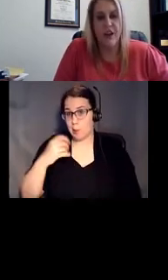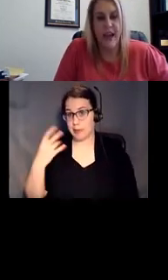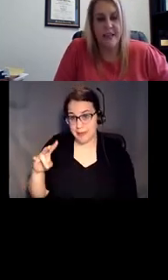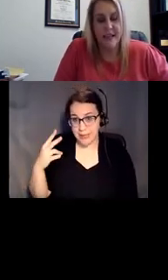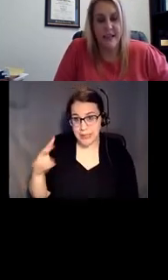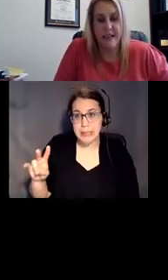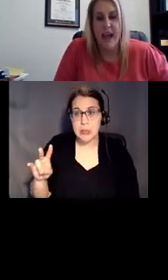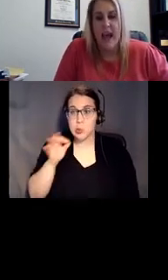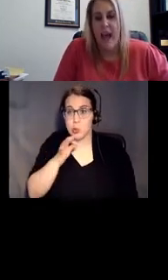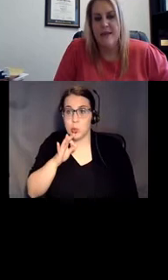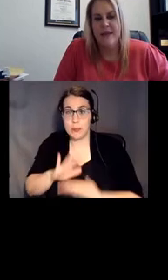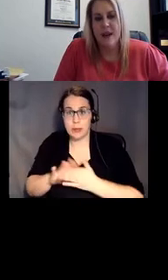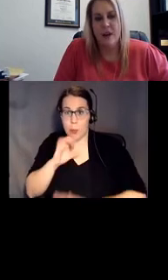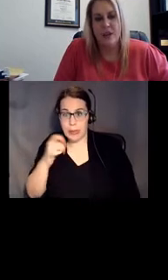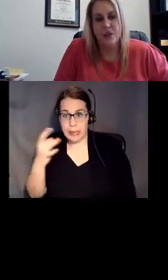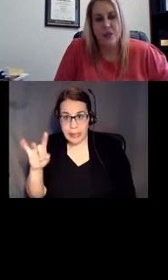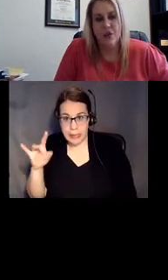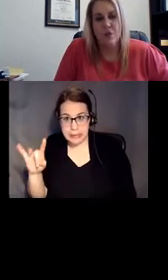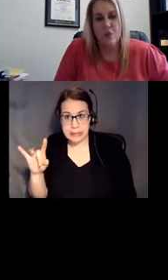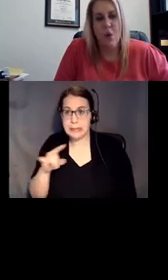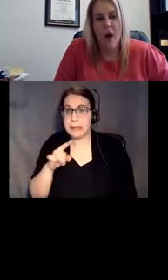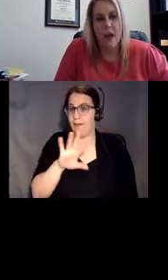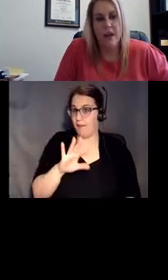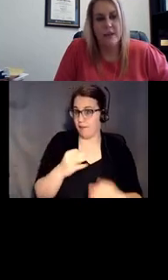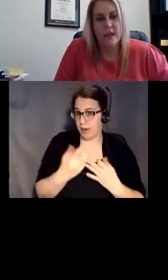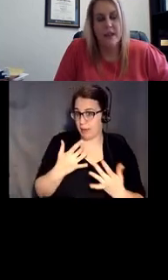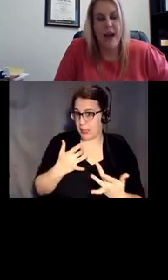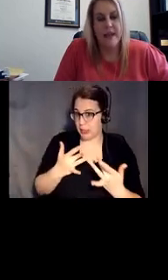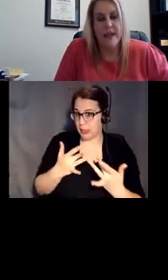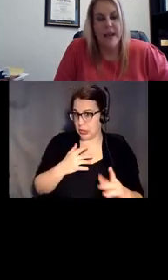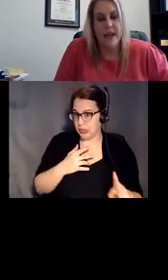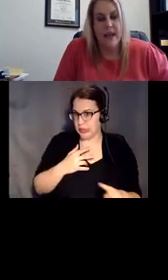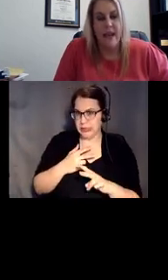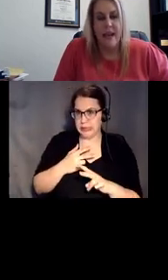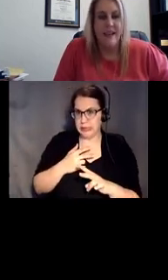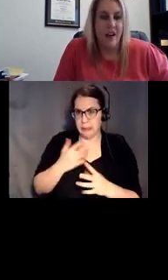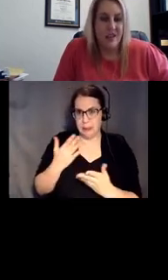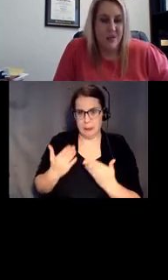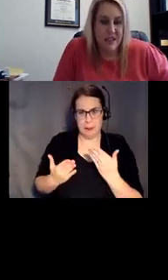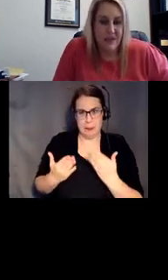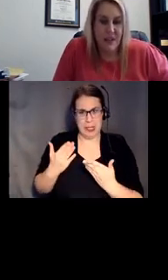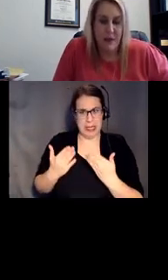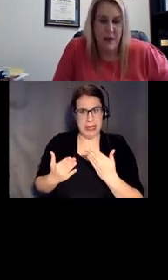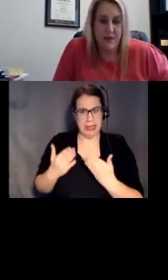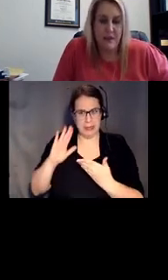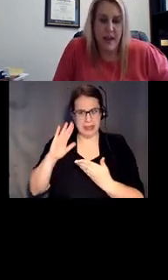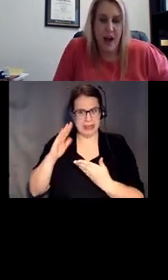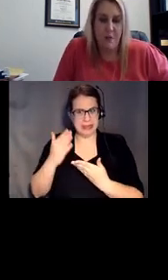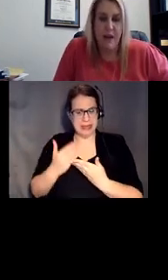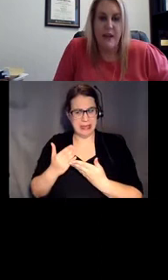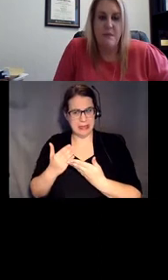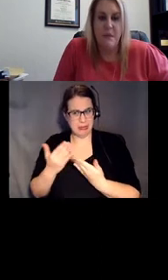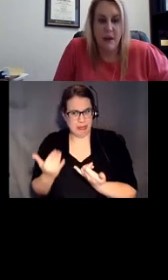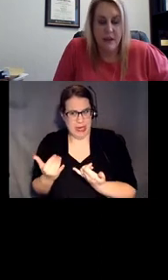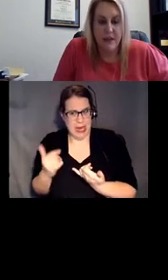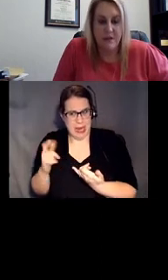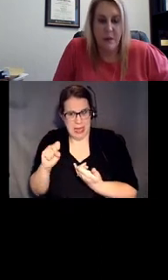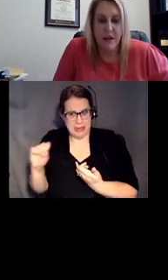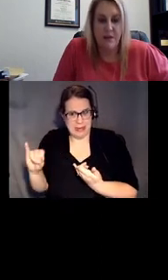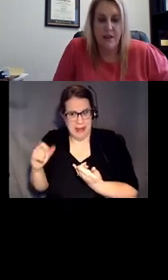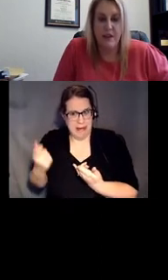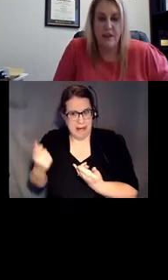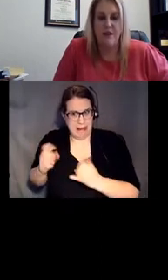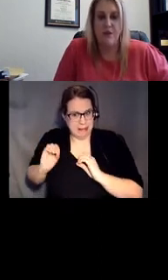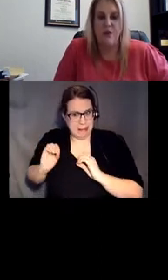to turn 18, and their concern was that he doesn't receive any benefits now, but he may